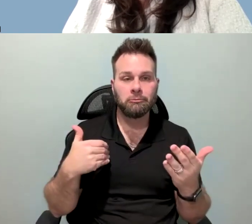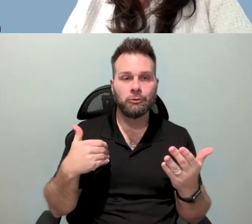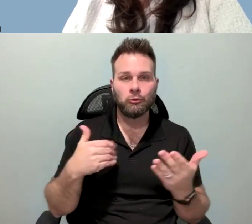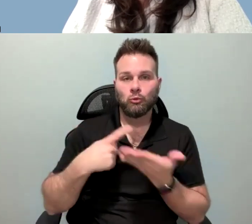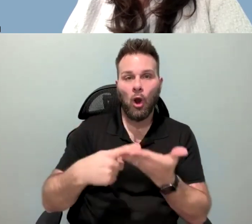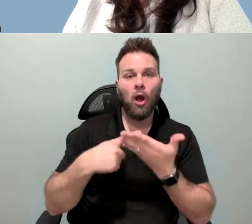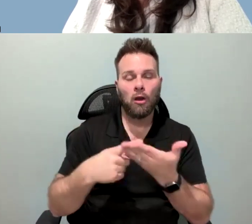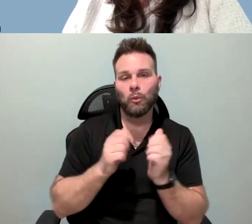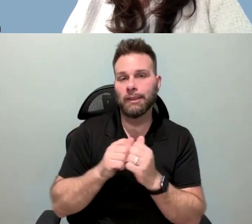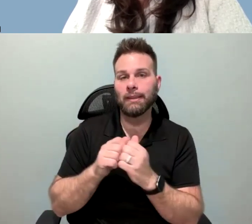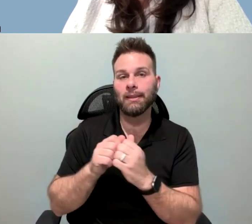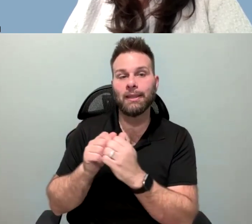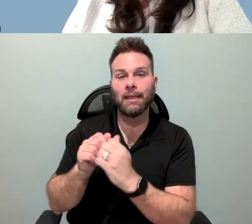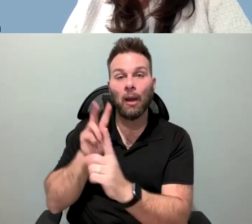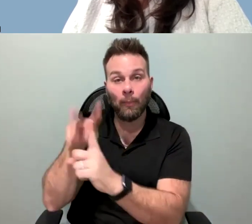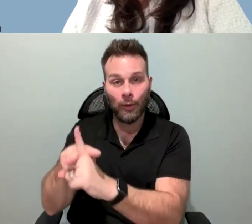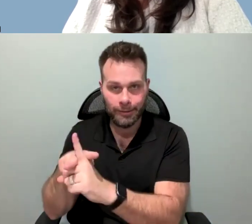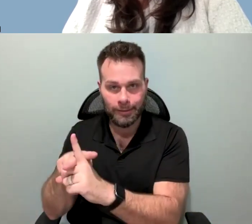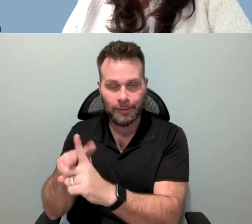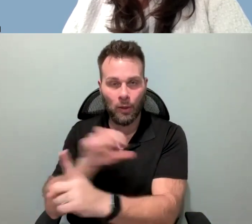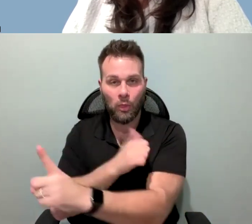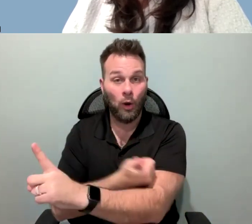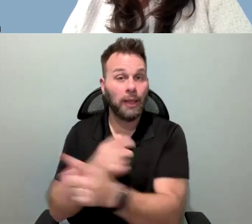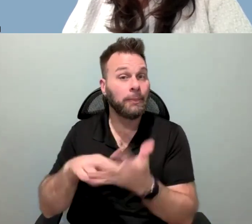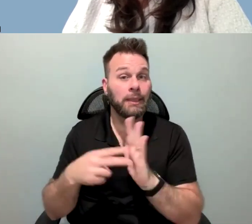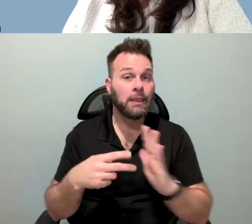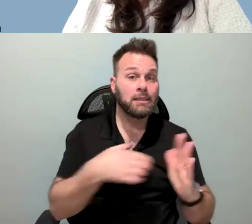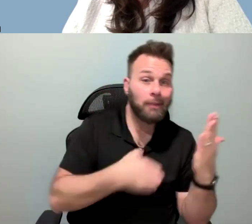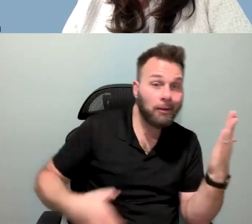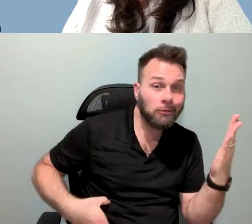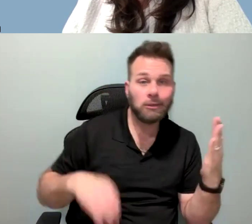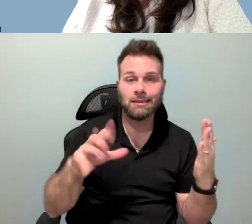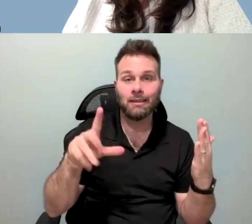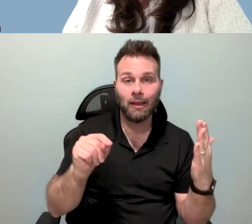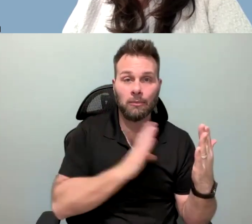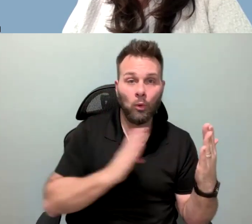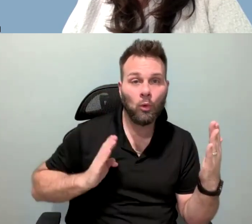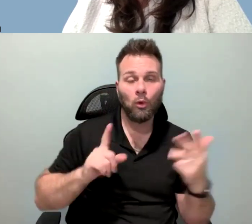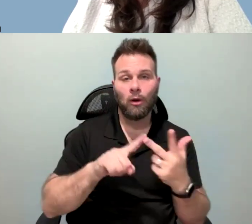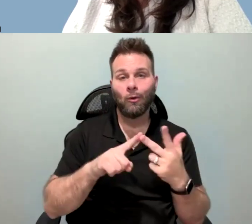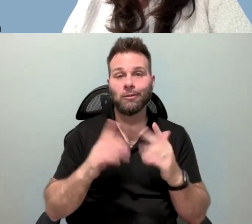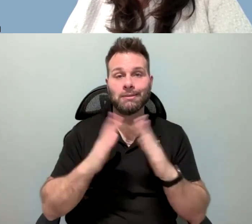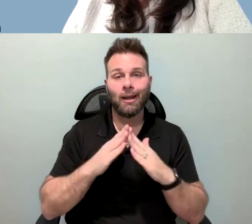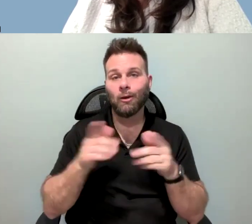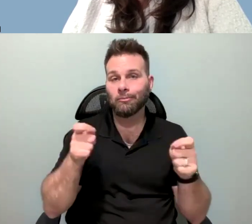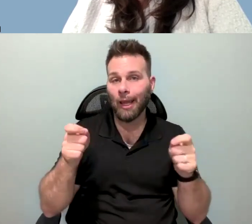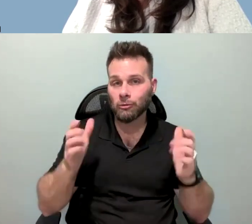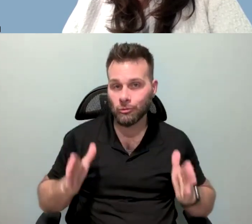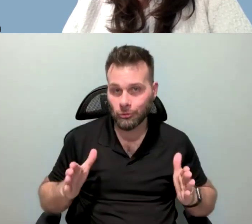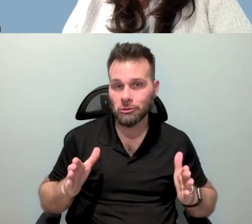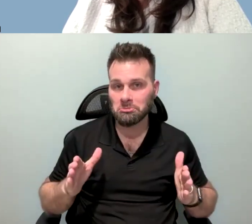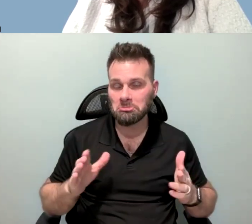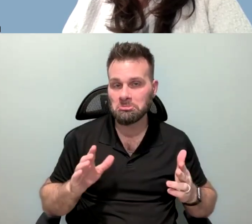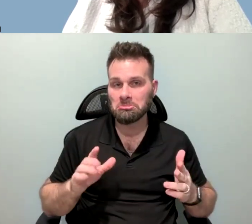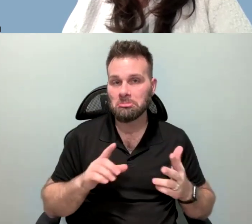that. So talk to your mayor's office, talk to your select board, your town manager, because they can help